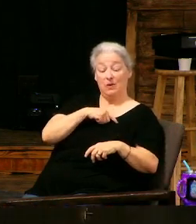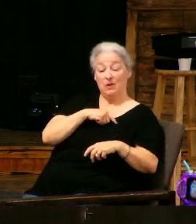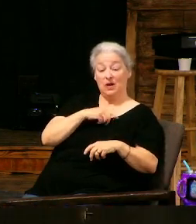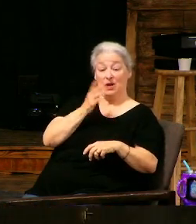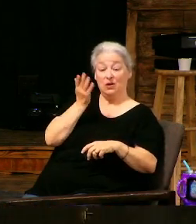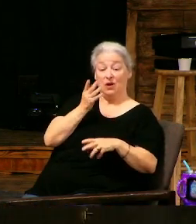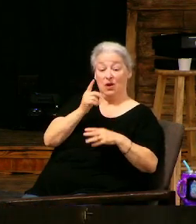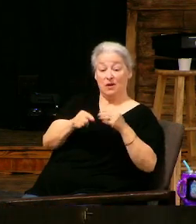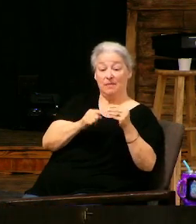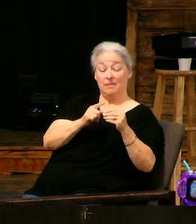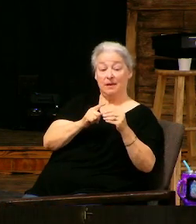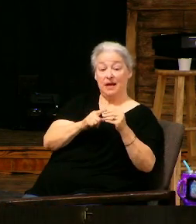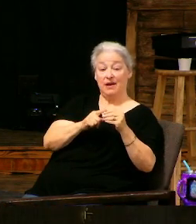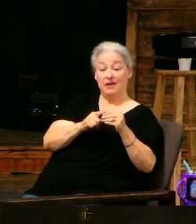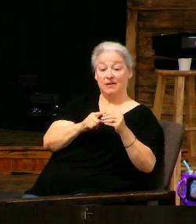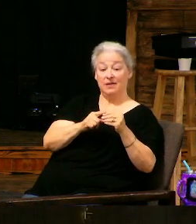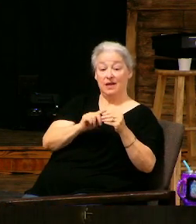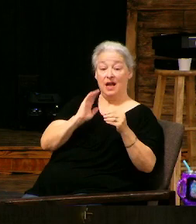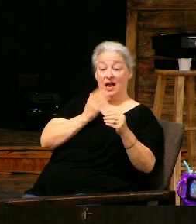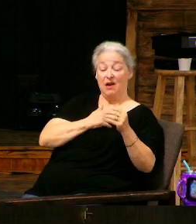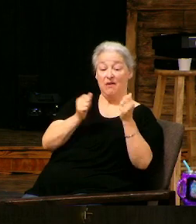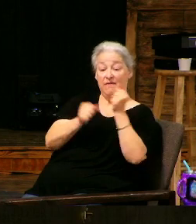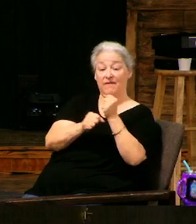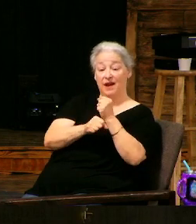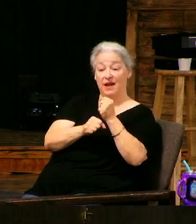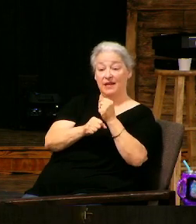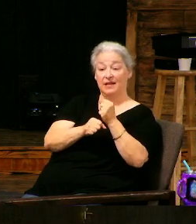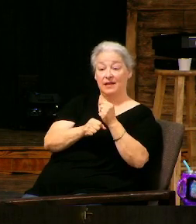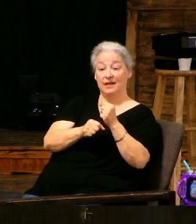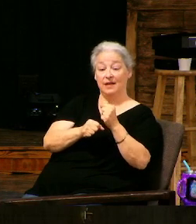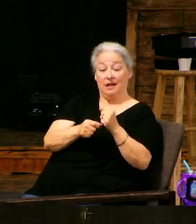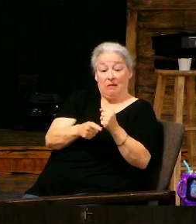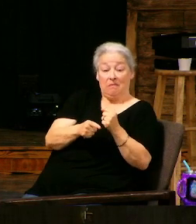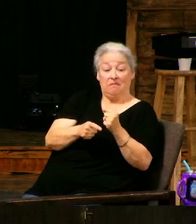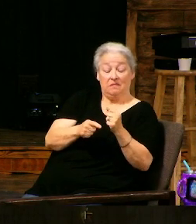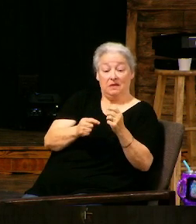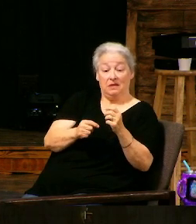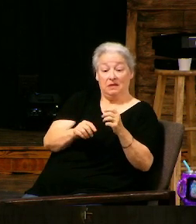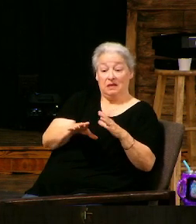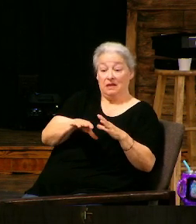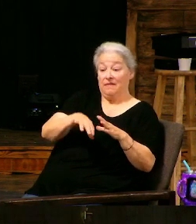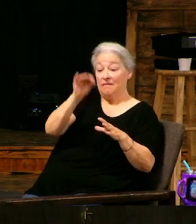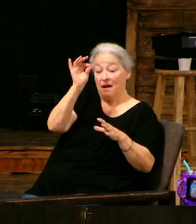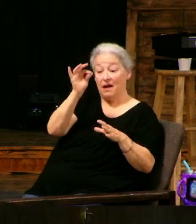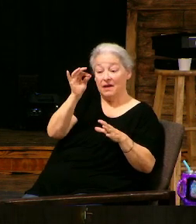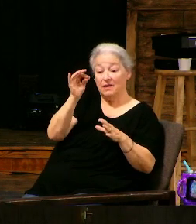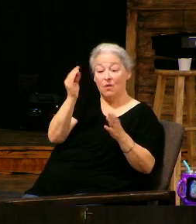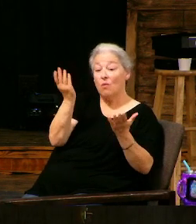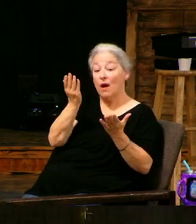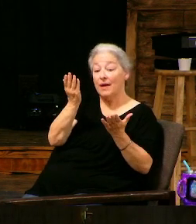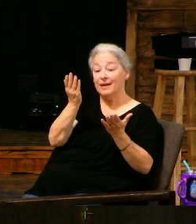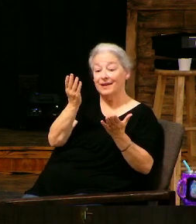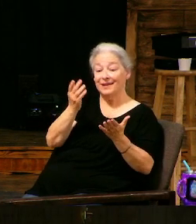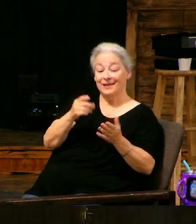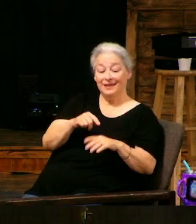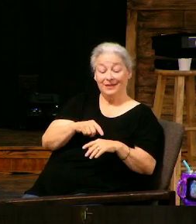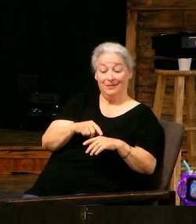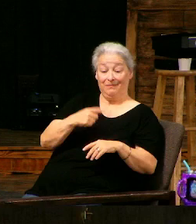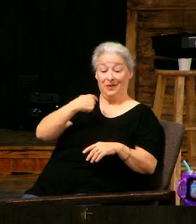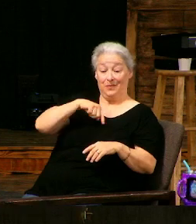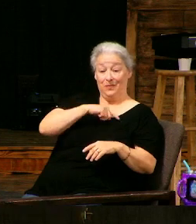what I said or I didn't hear what she said. Well, how does that work? Well, the enemy loves to mess with you